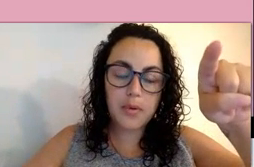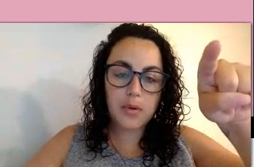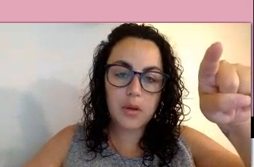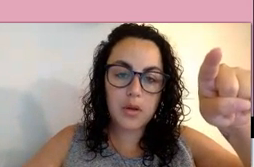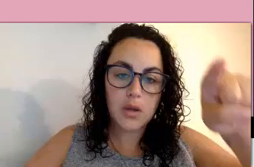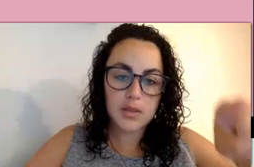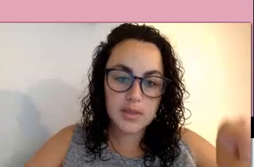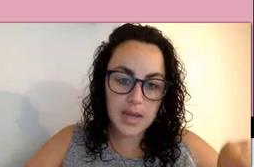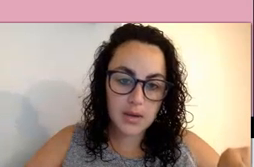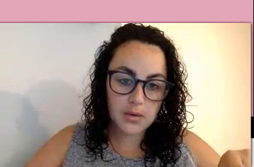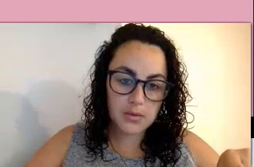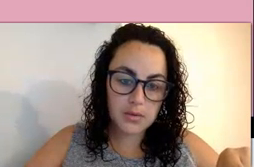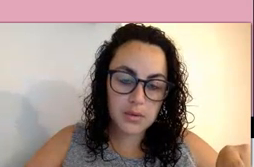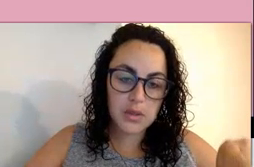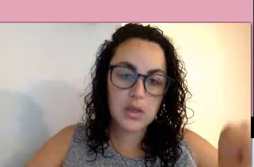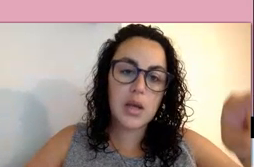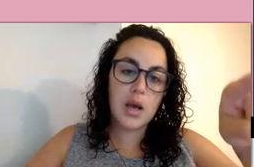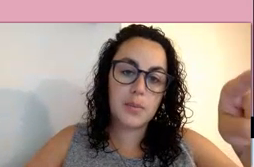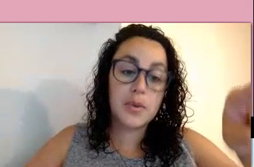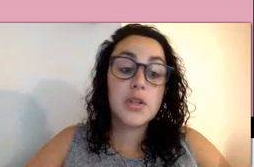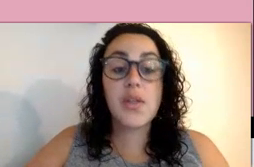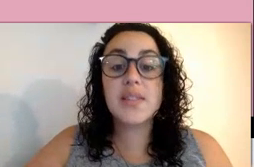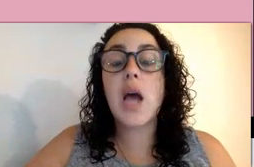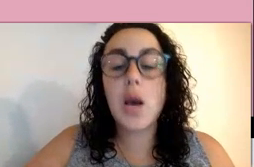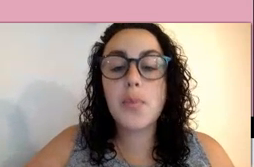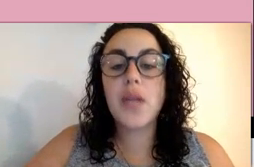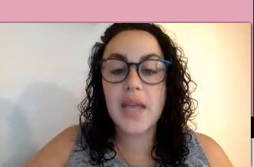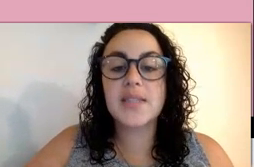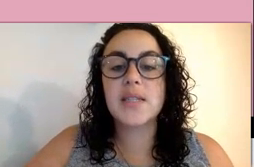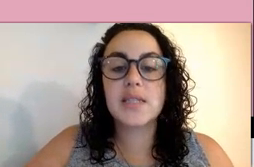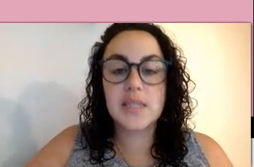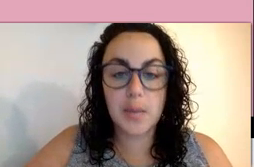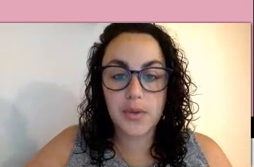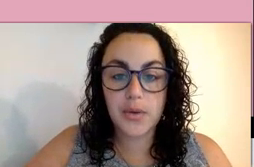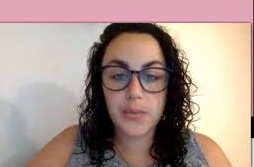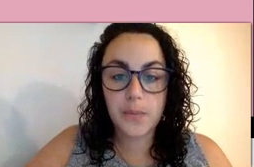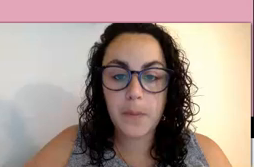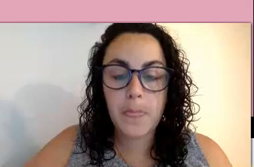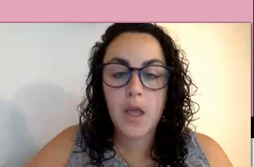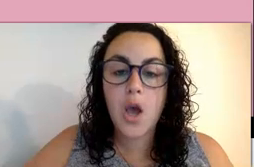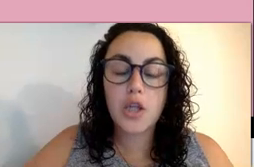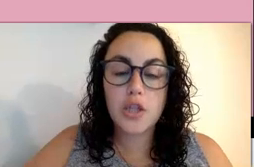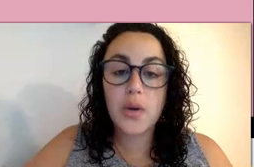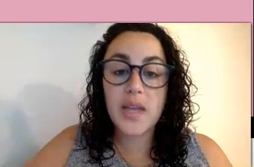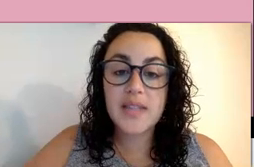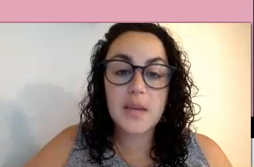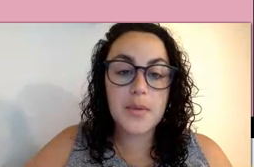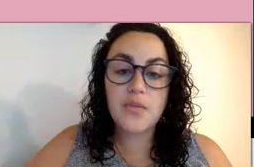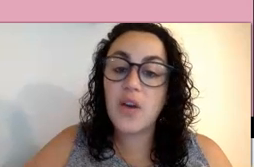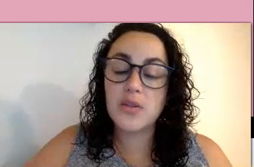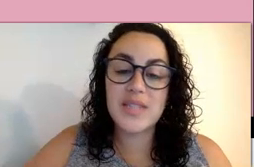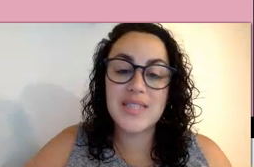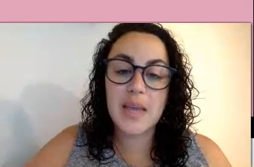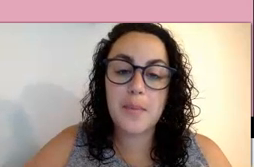up, down, up. So that's an uppercase W. A lowercase